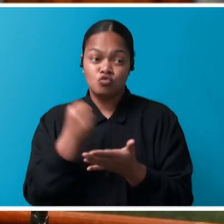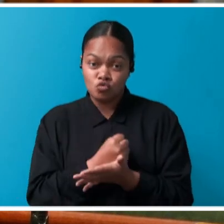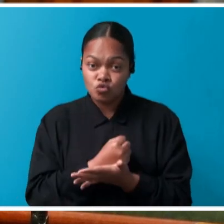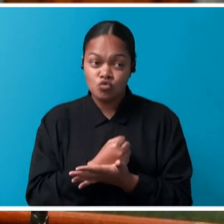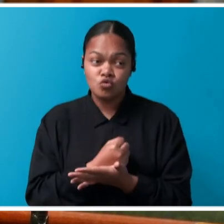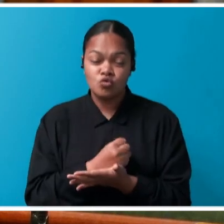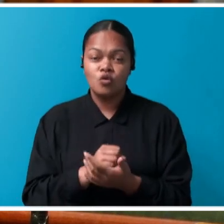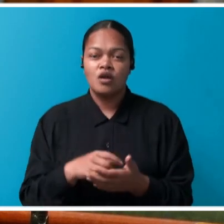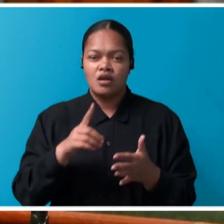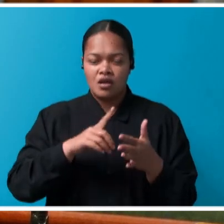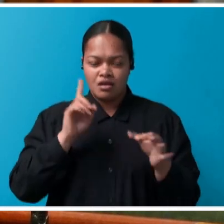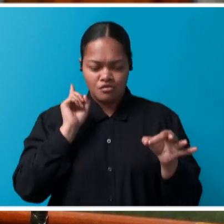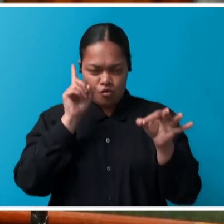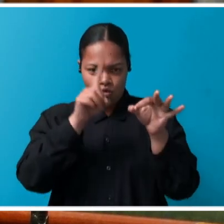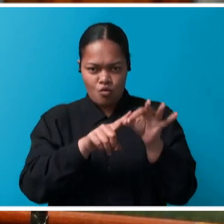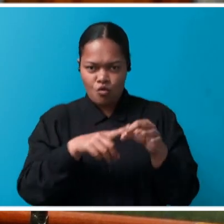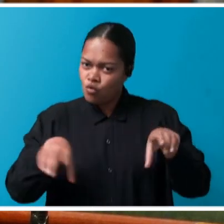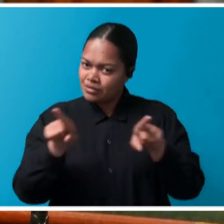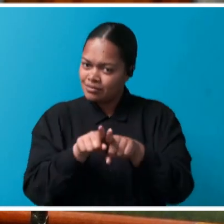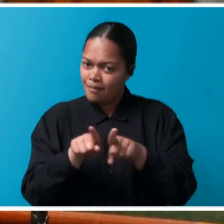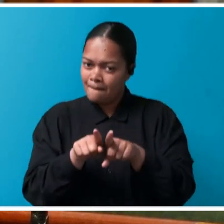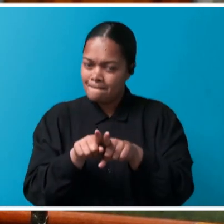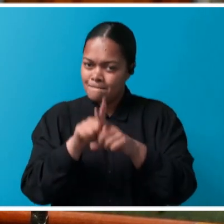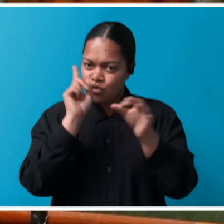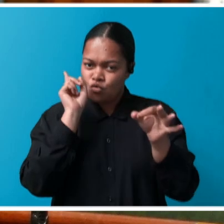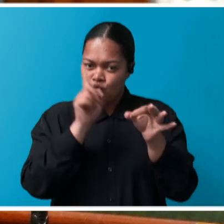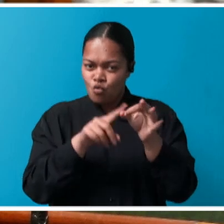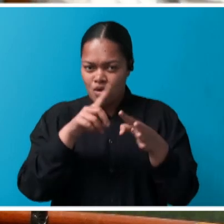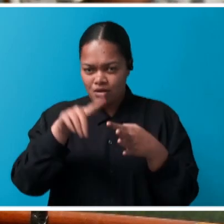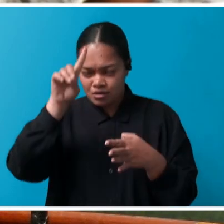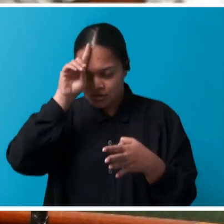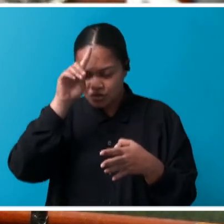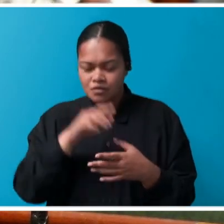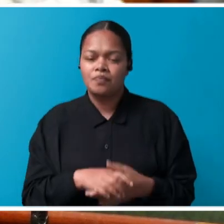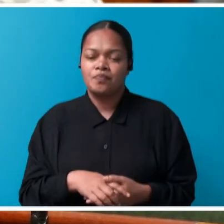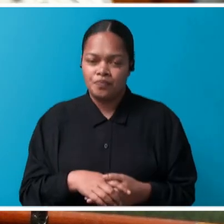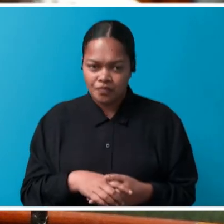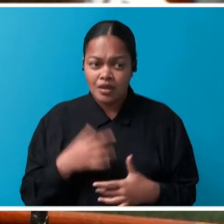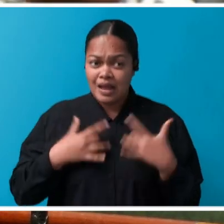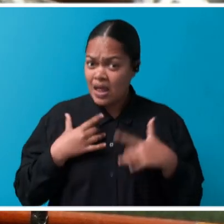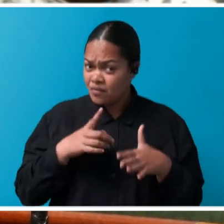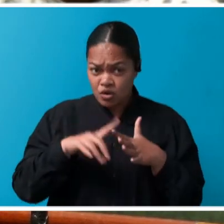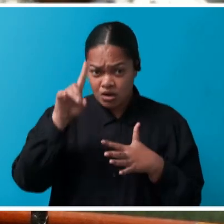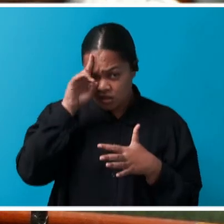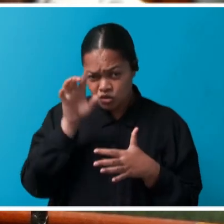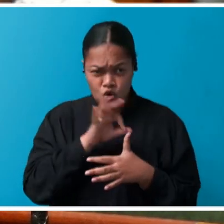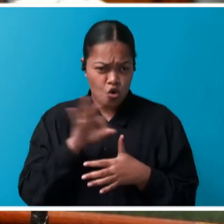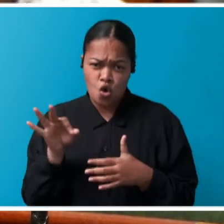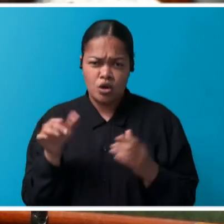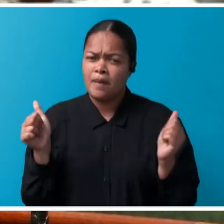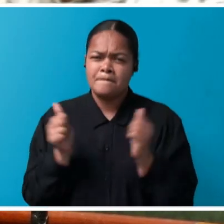common educational goals. Mr. Speaker, sir, a life in education is not just one of many